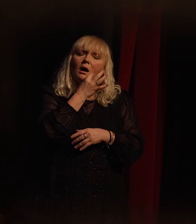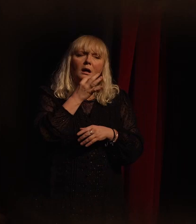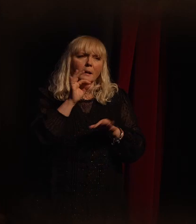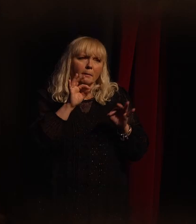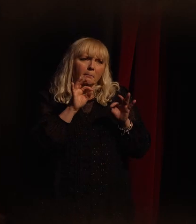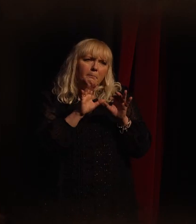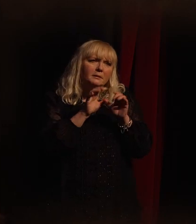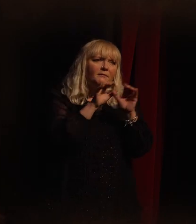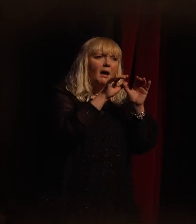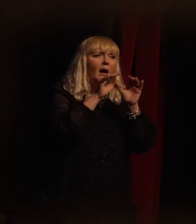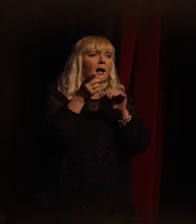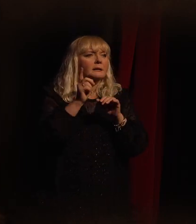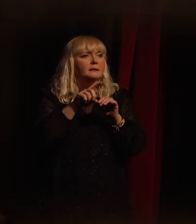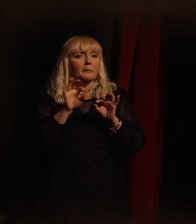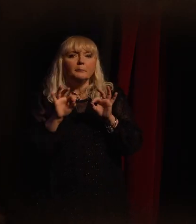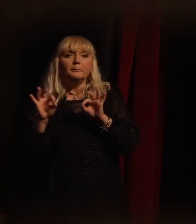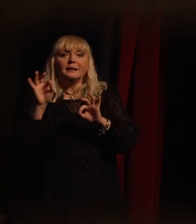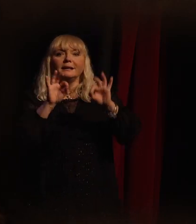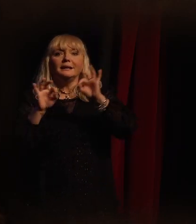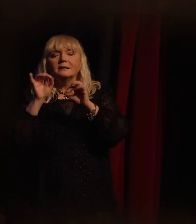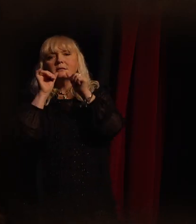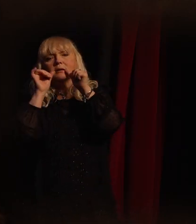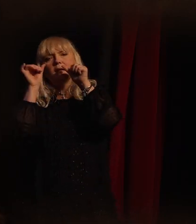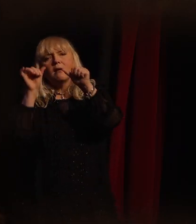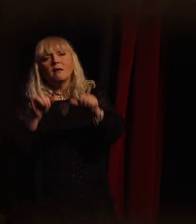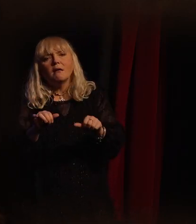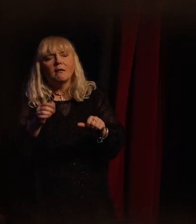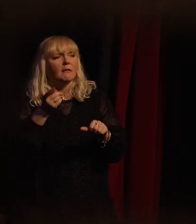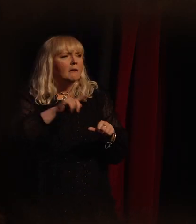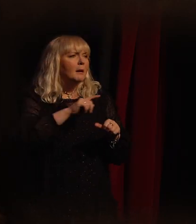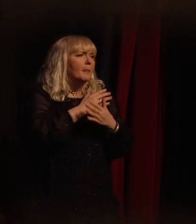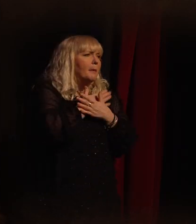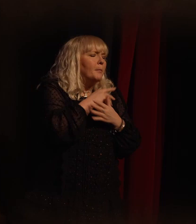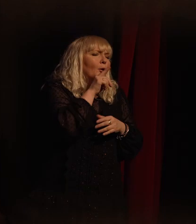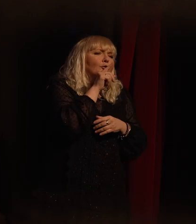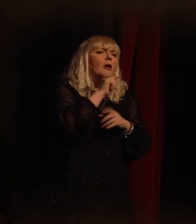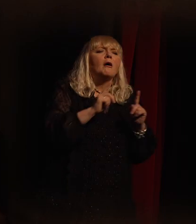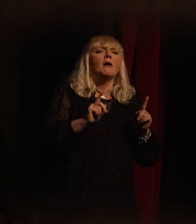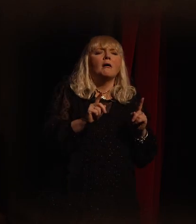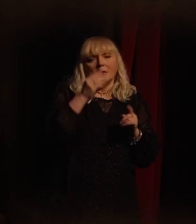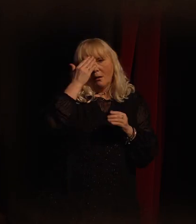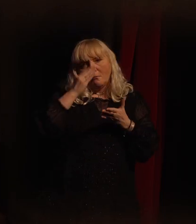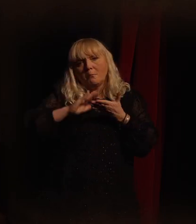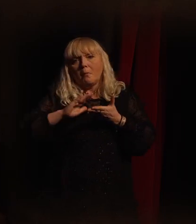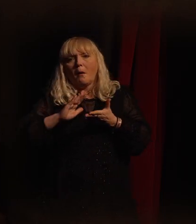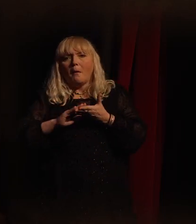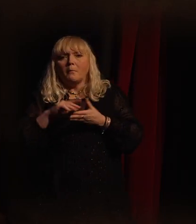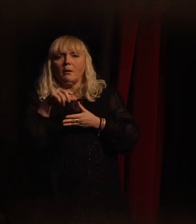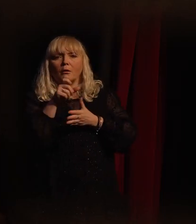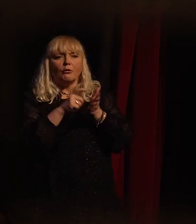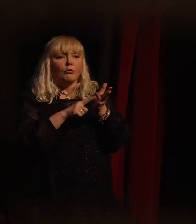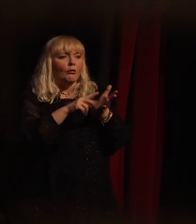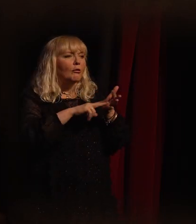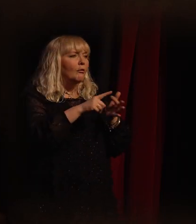To gain the purple democrat, the hummingbird aspire. And whatsoever insects pass, a